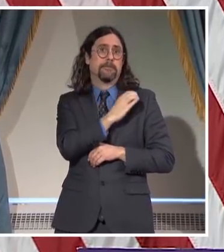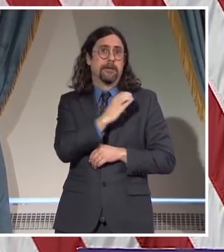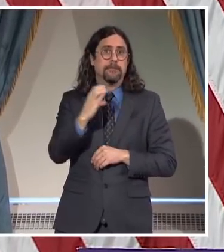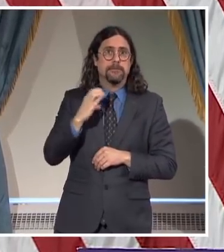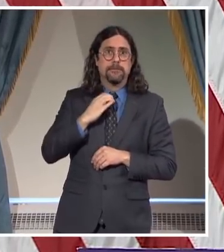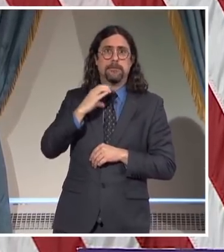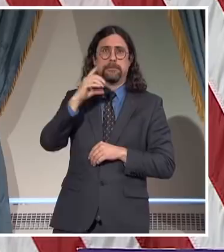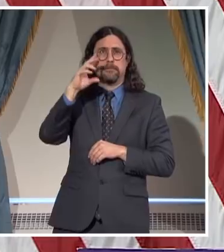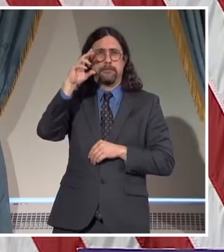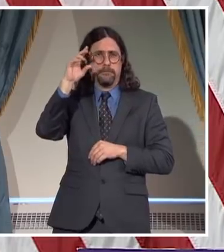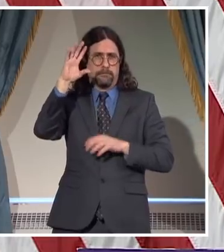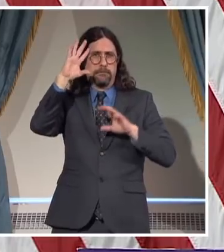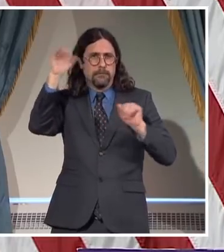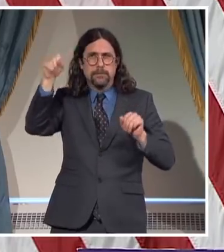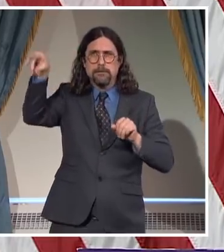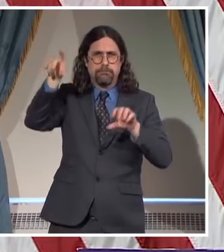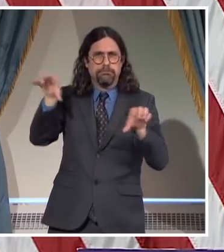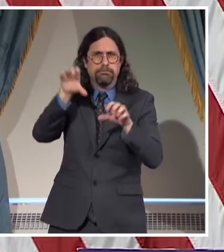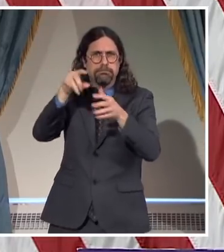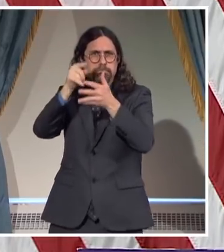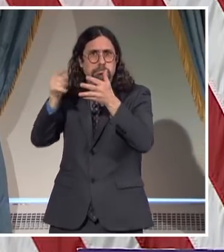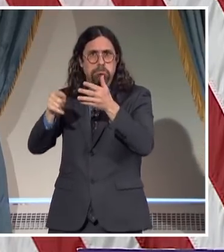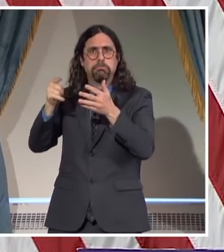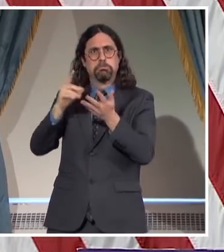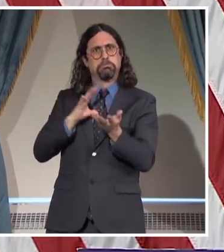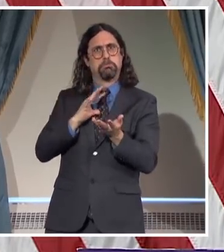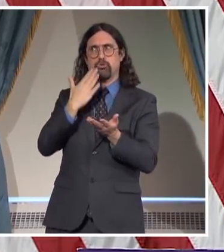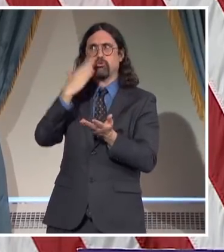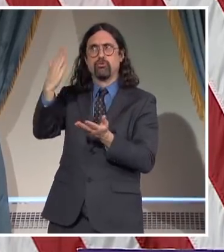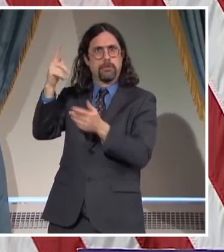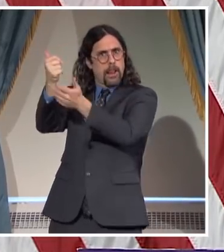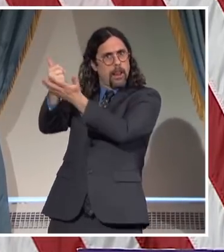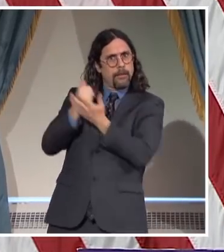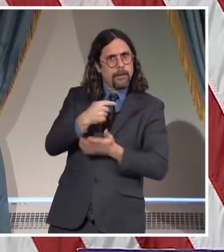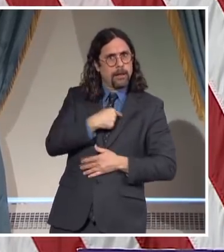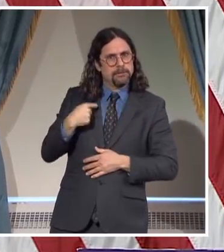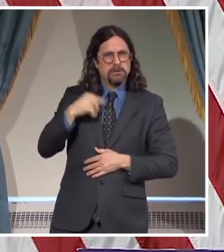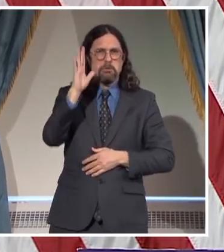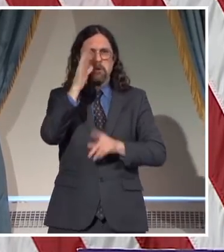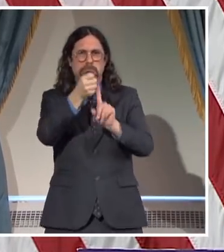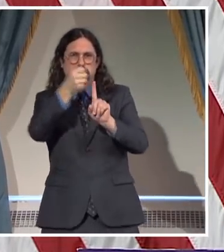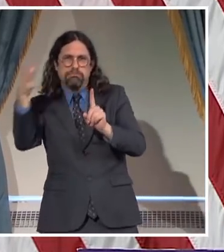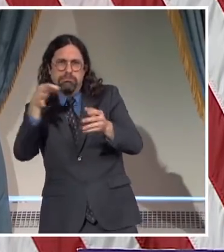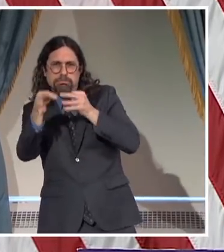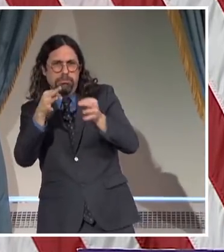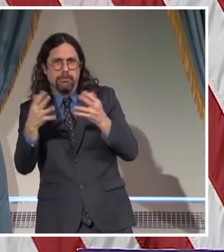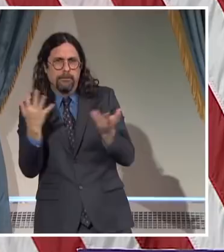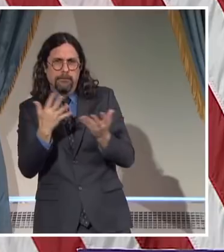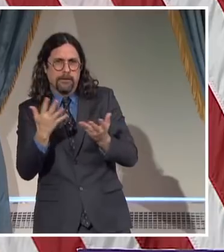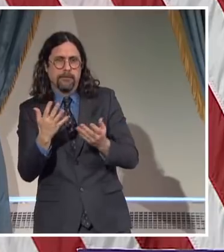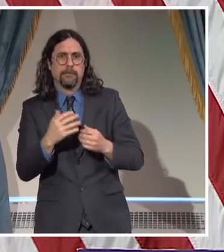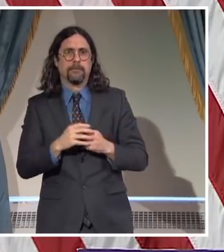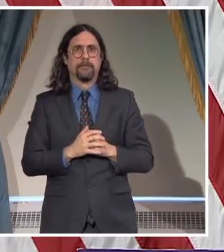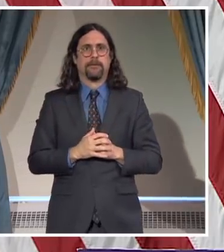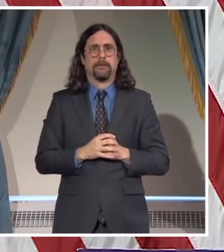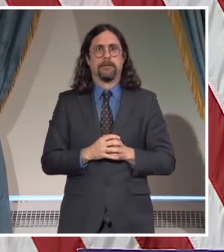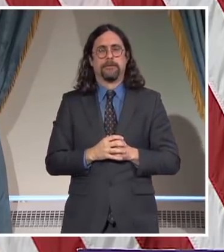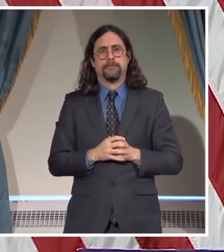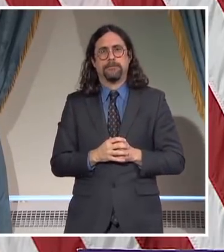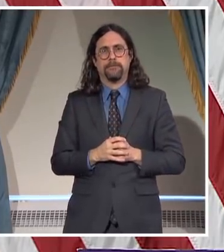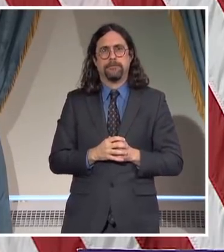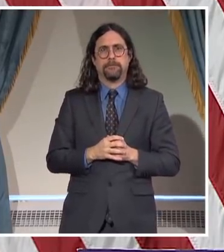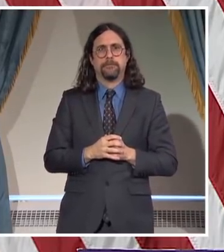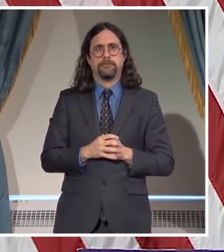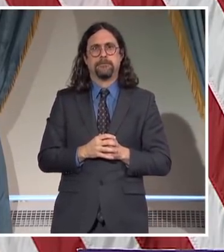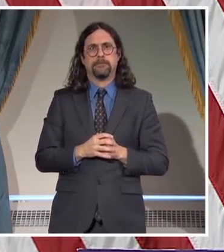I want to explain from the beginning how important I think it is to tell you information that